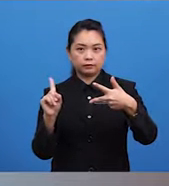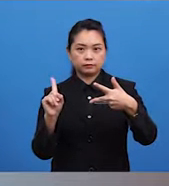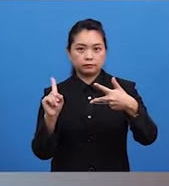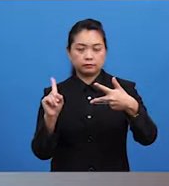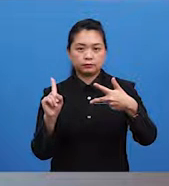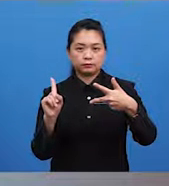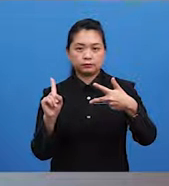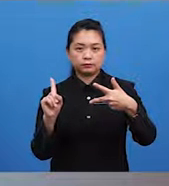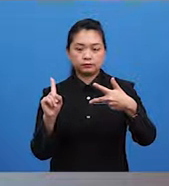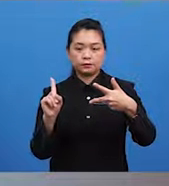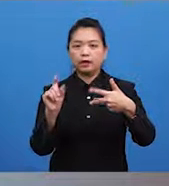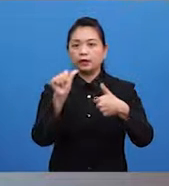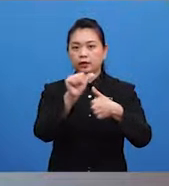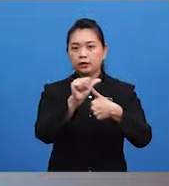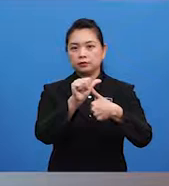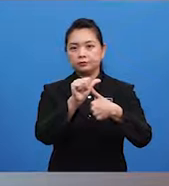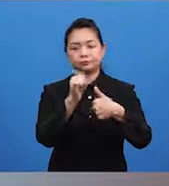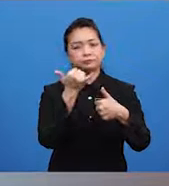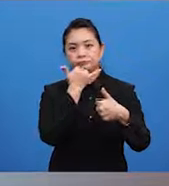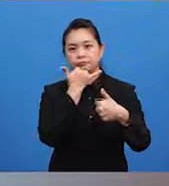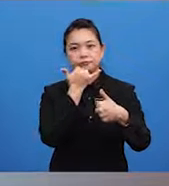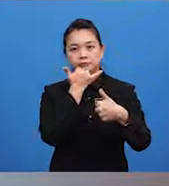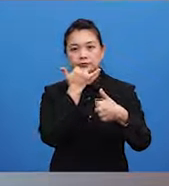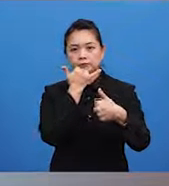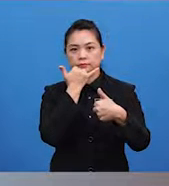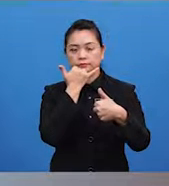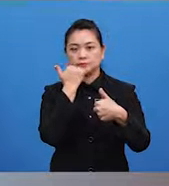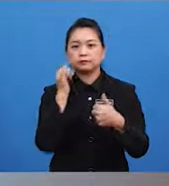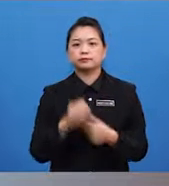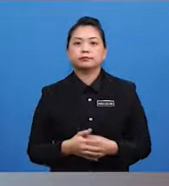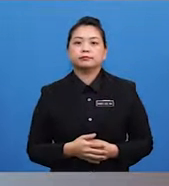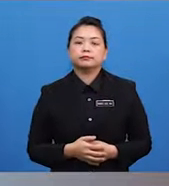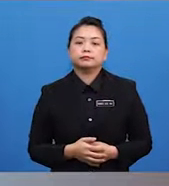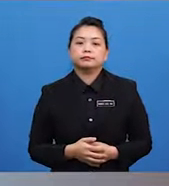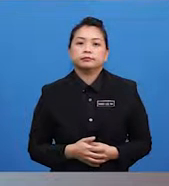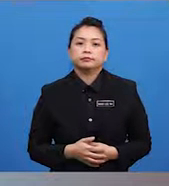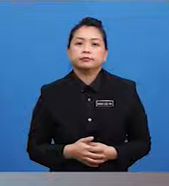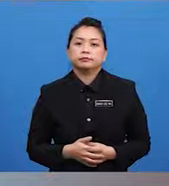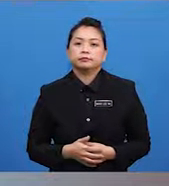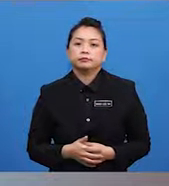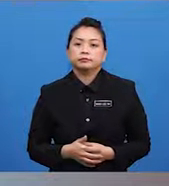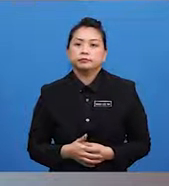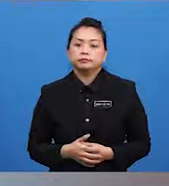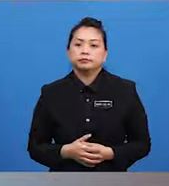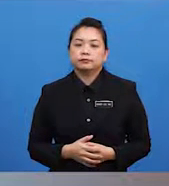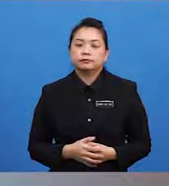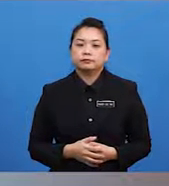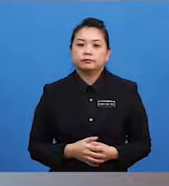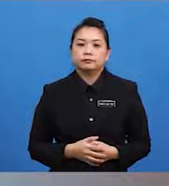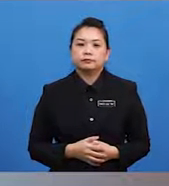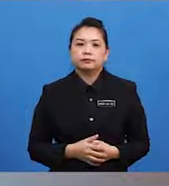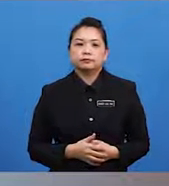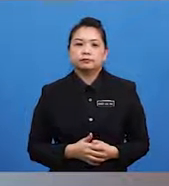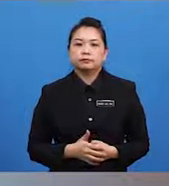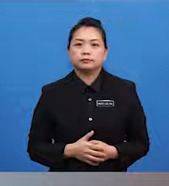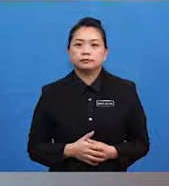If you have picked option A, it is incorrect. Well, it is true that the durians are not plucked